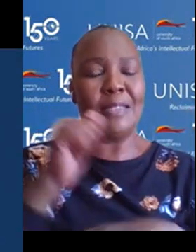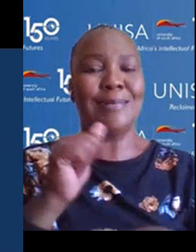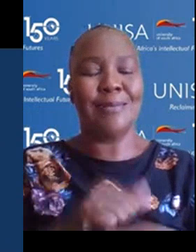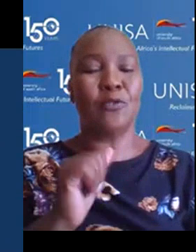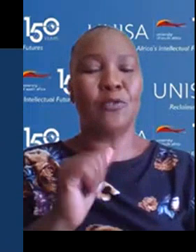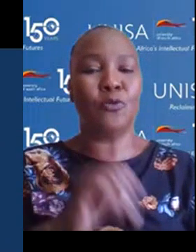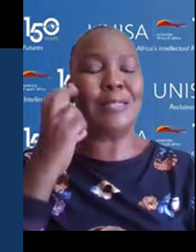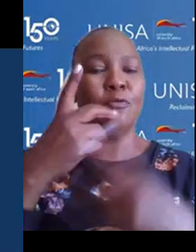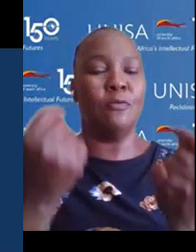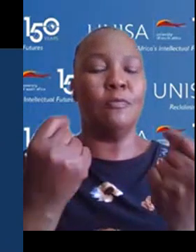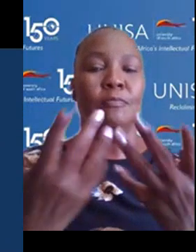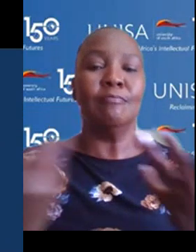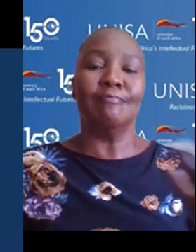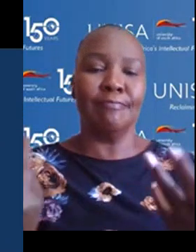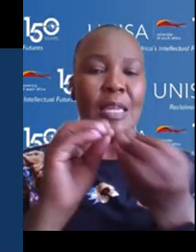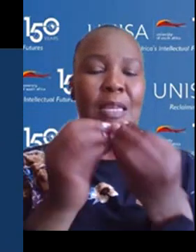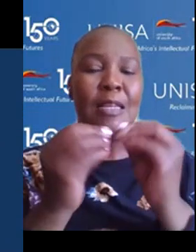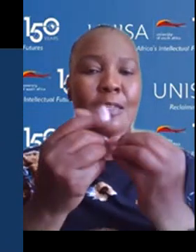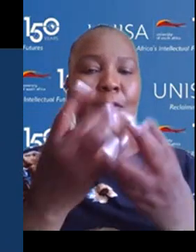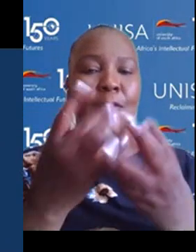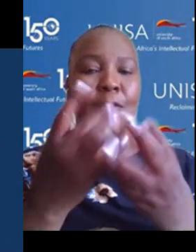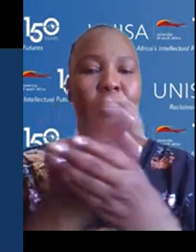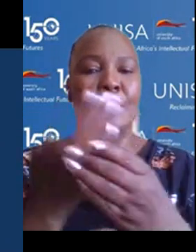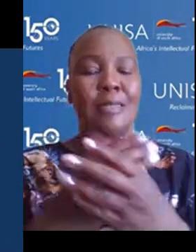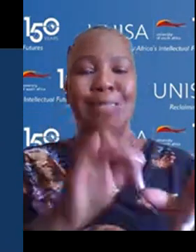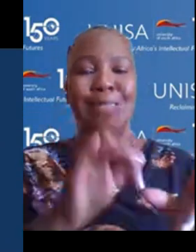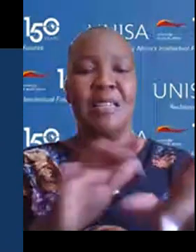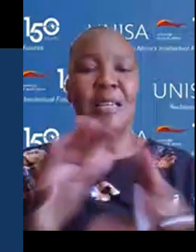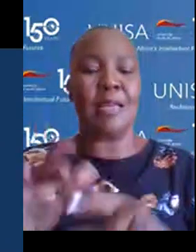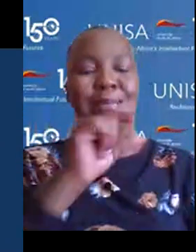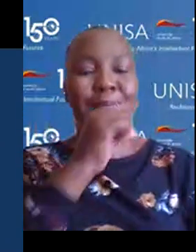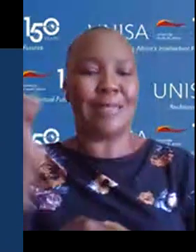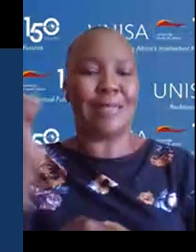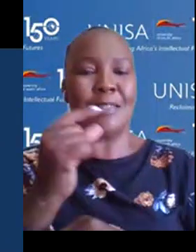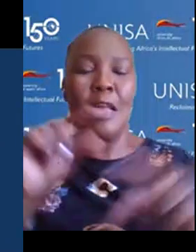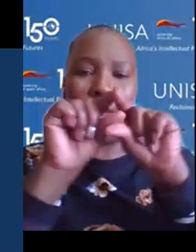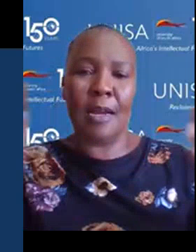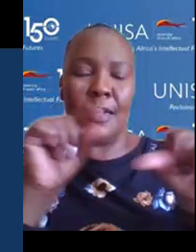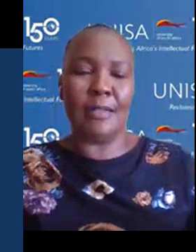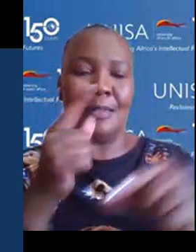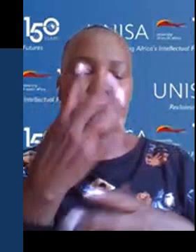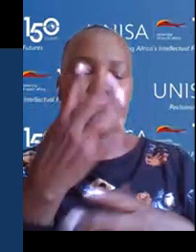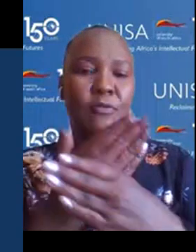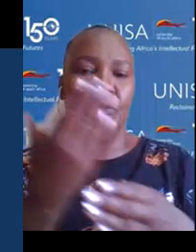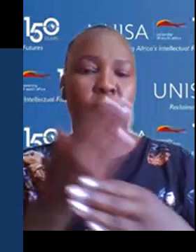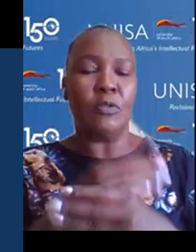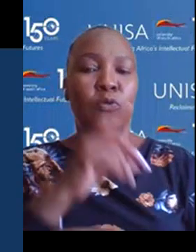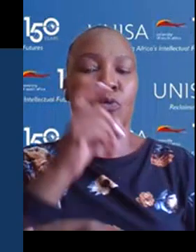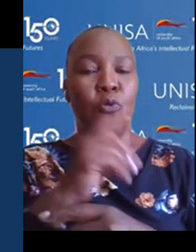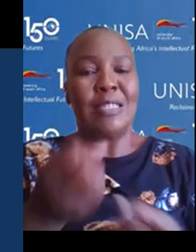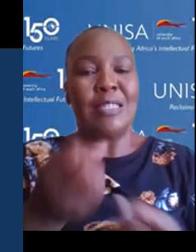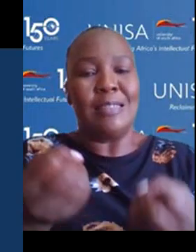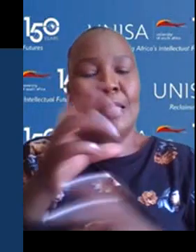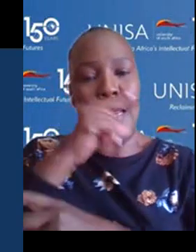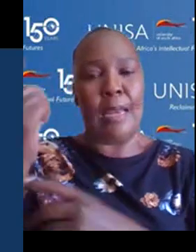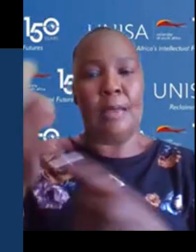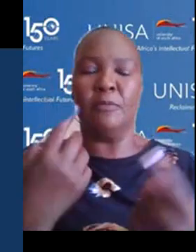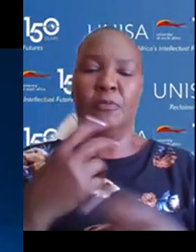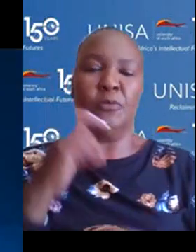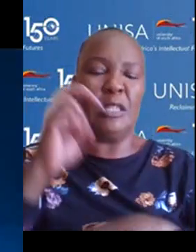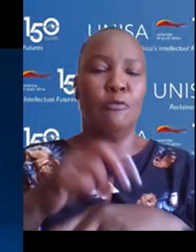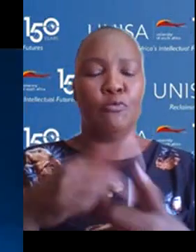do. And then you can create a folder. You type in its name. You can highlight folders. and you can also rename them if you necessarily need to